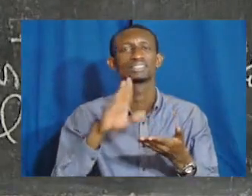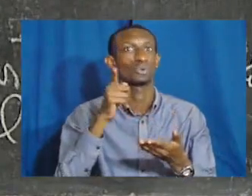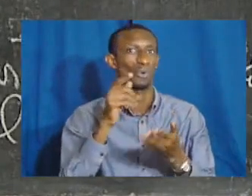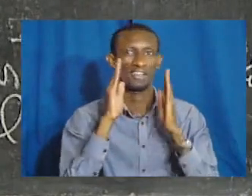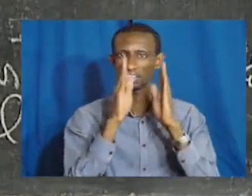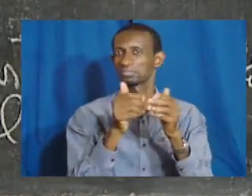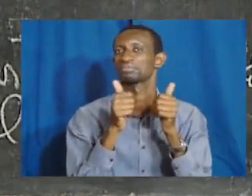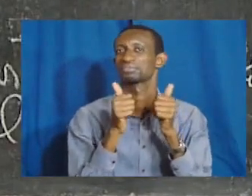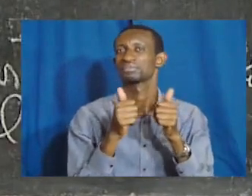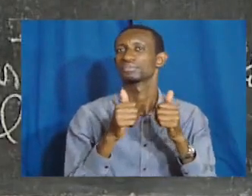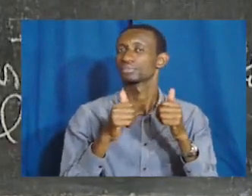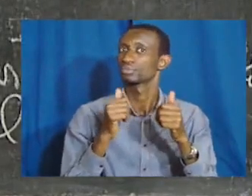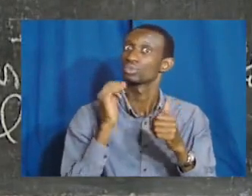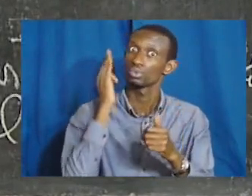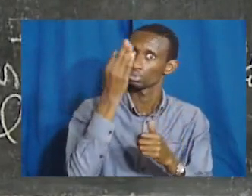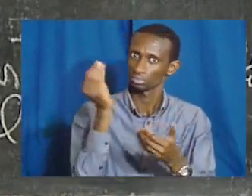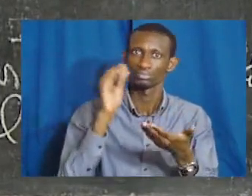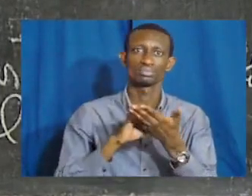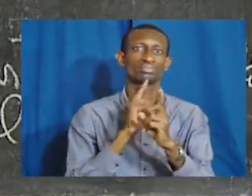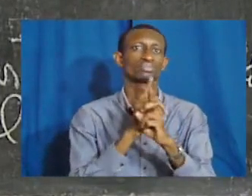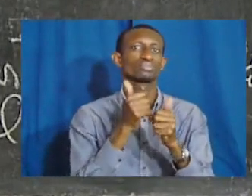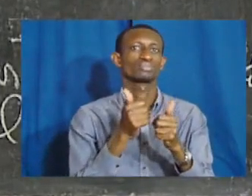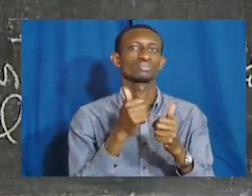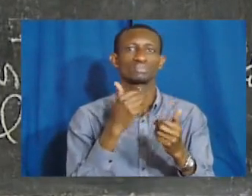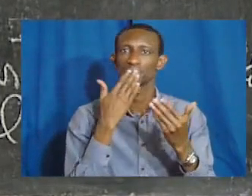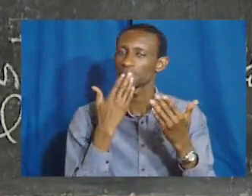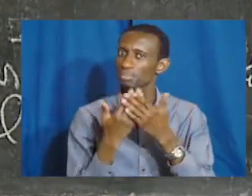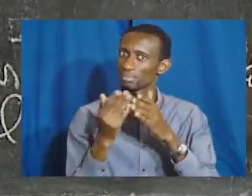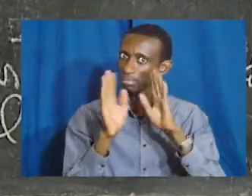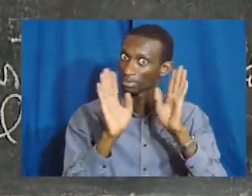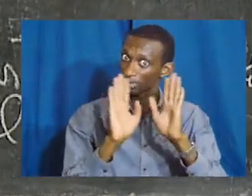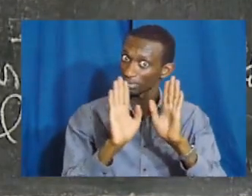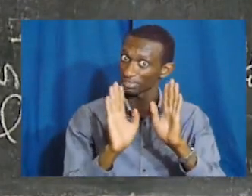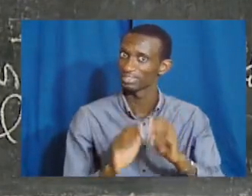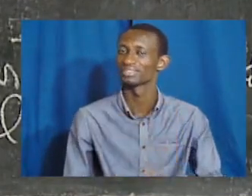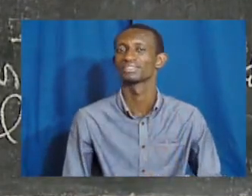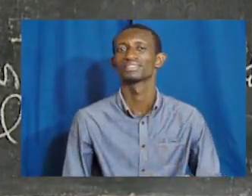watching, and we'll be together next time. Goodbye.